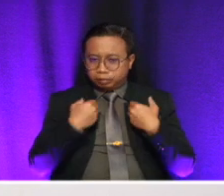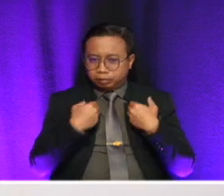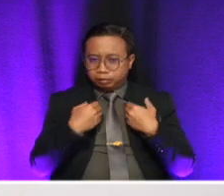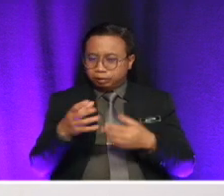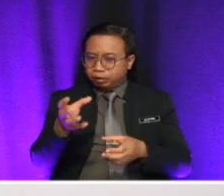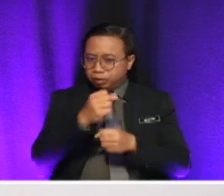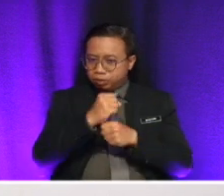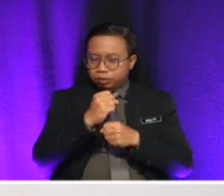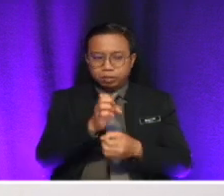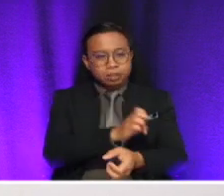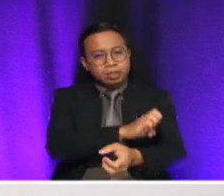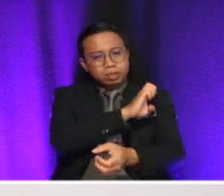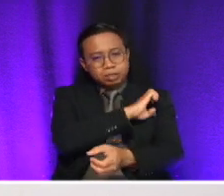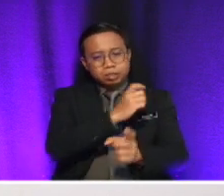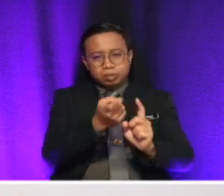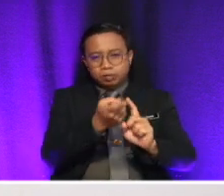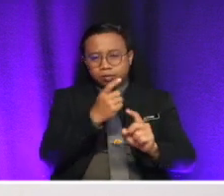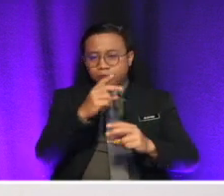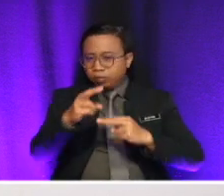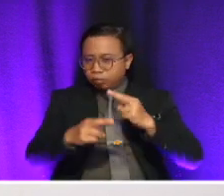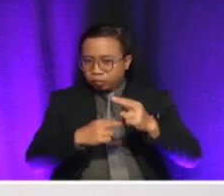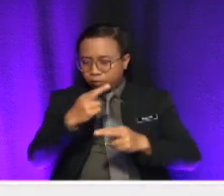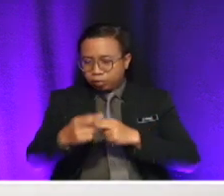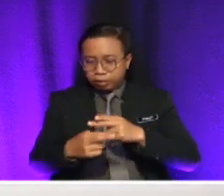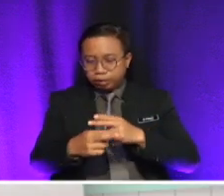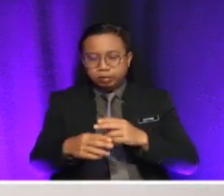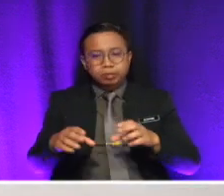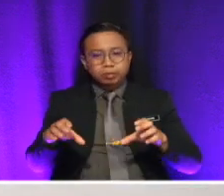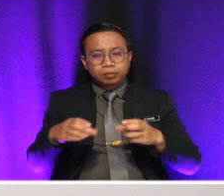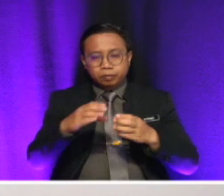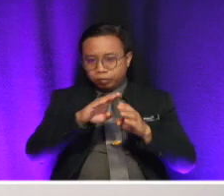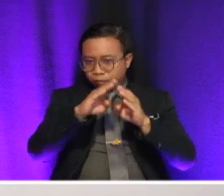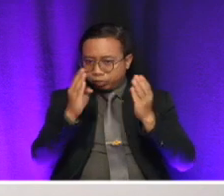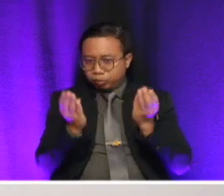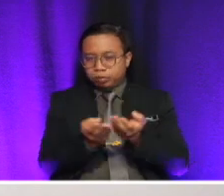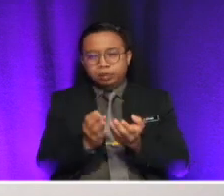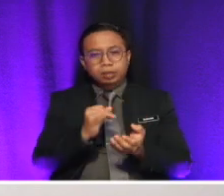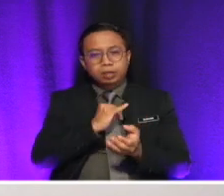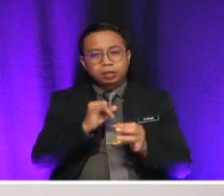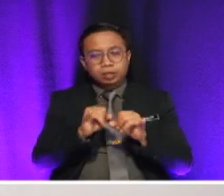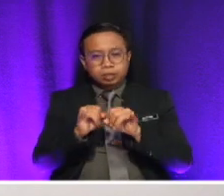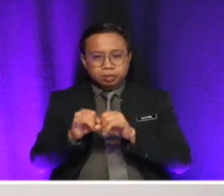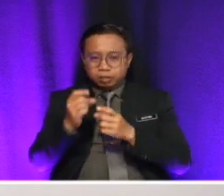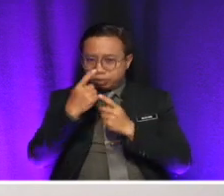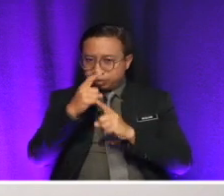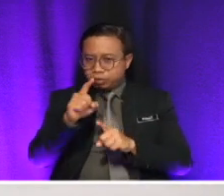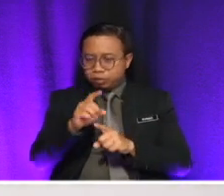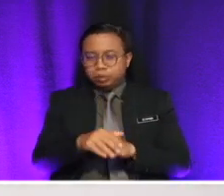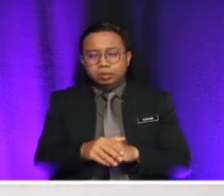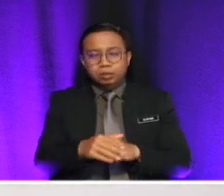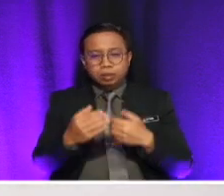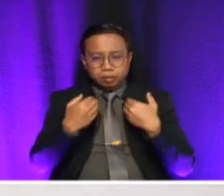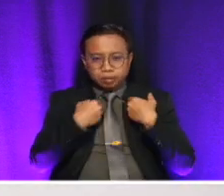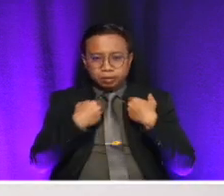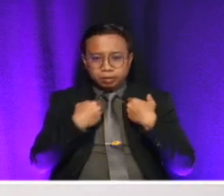the energy from the rolling and bouncing that occurs during a football game. I choose this answer because there's a keyword